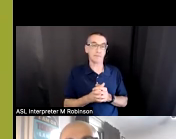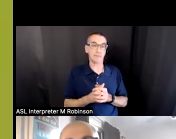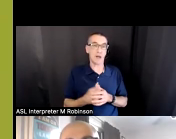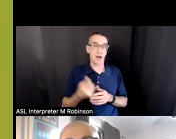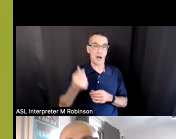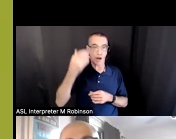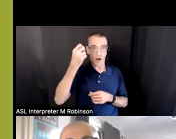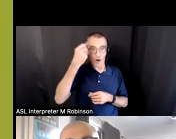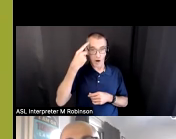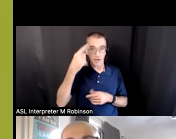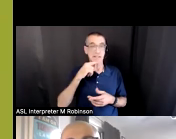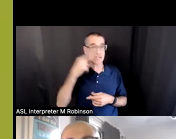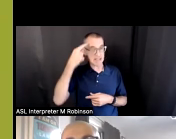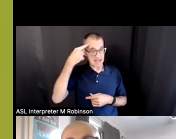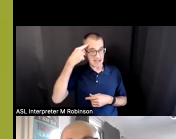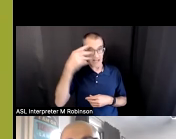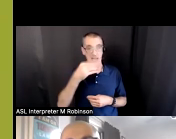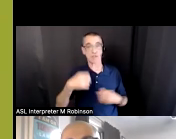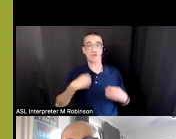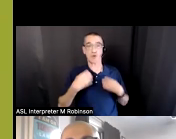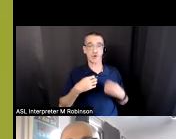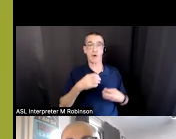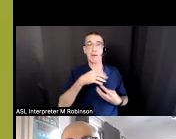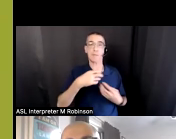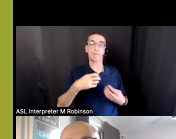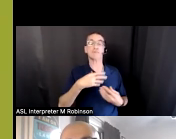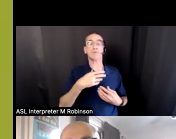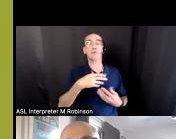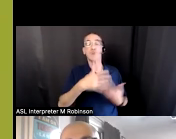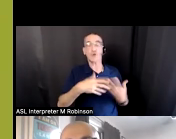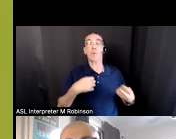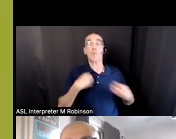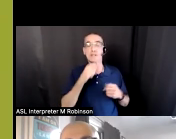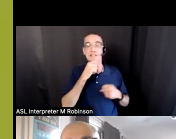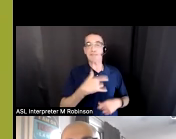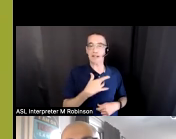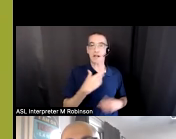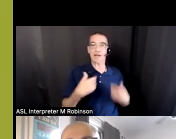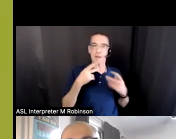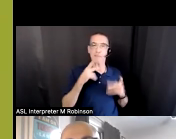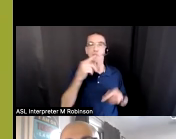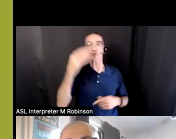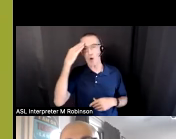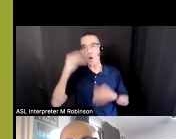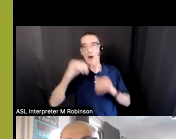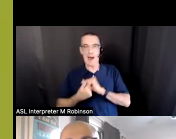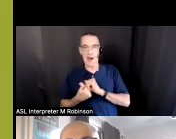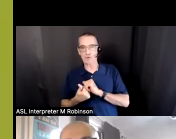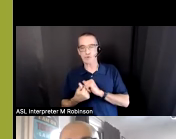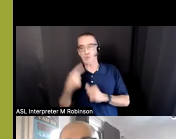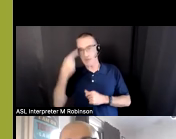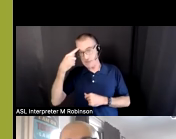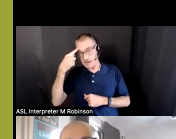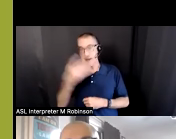cognitive is thinking and social and emotional is feeling. It's making sure that young people know how to think